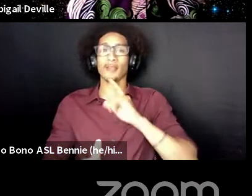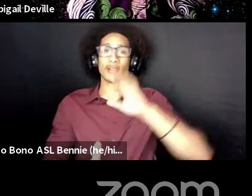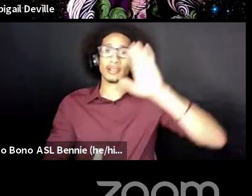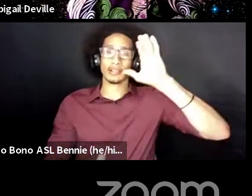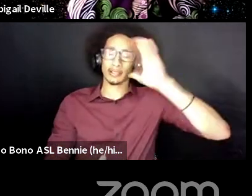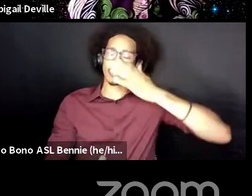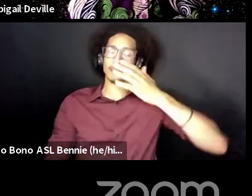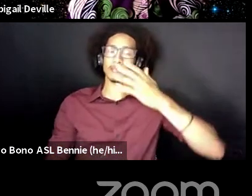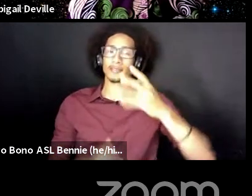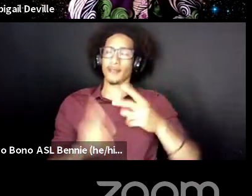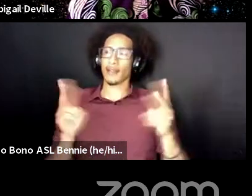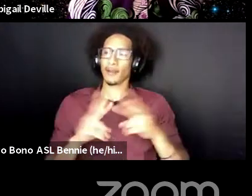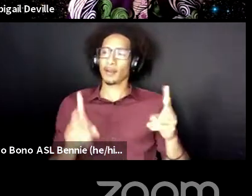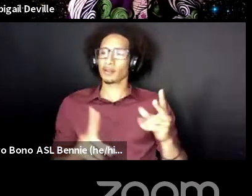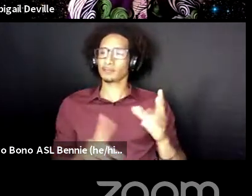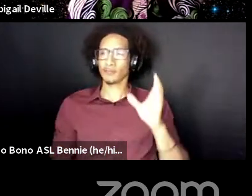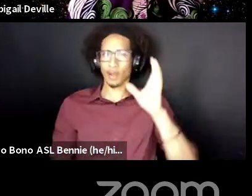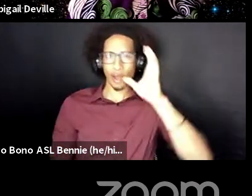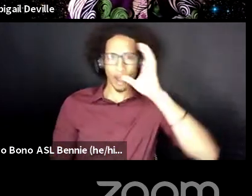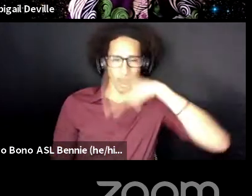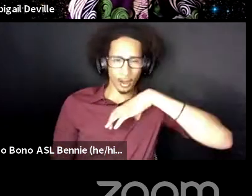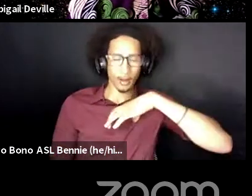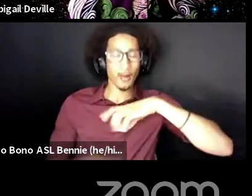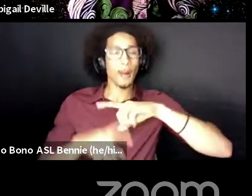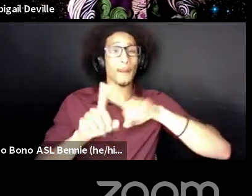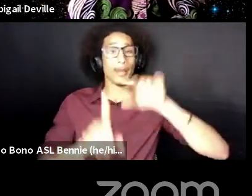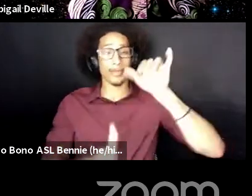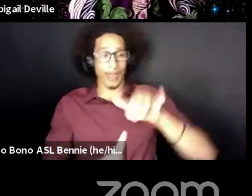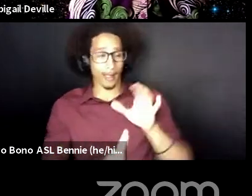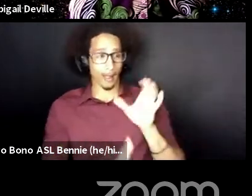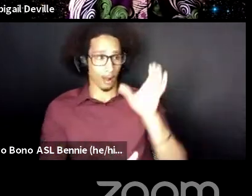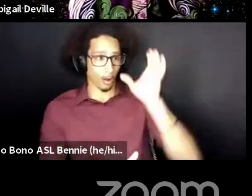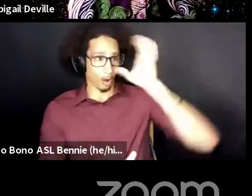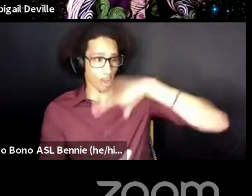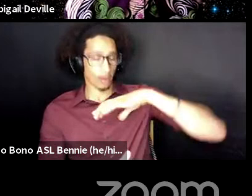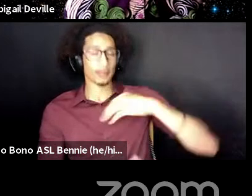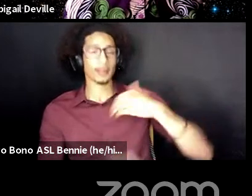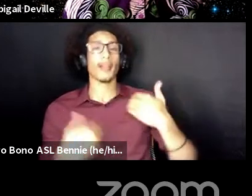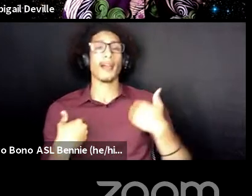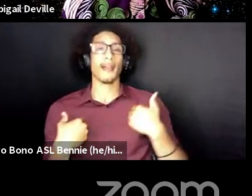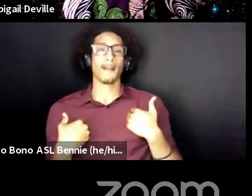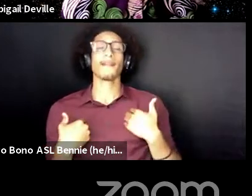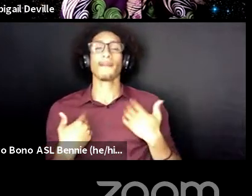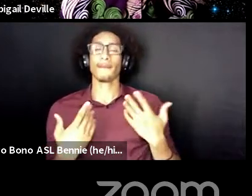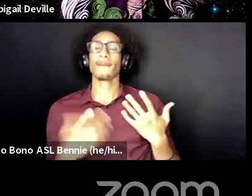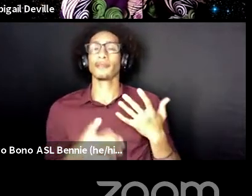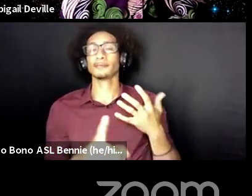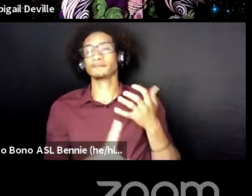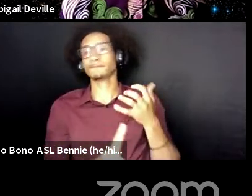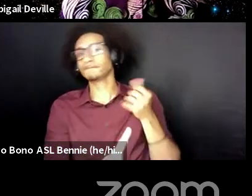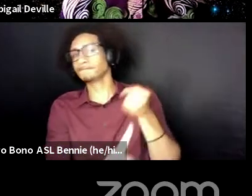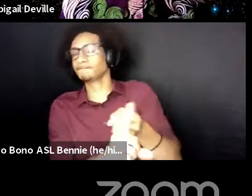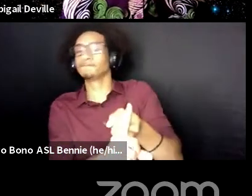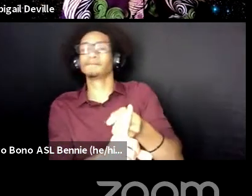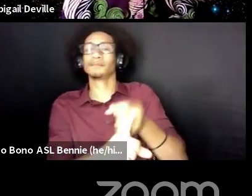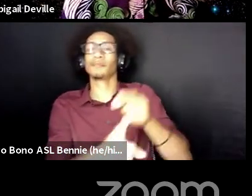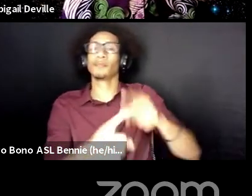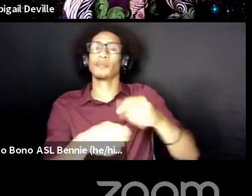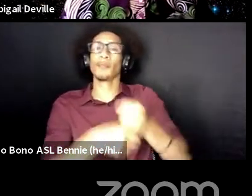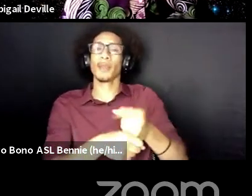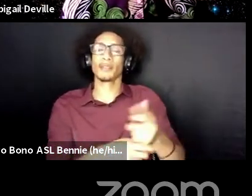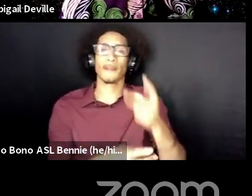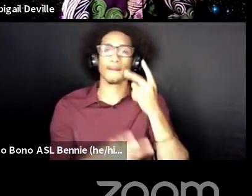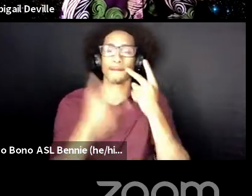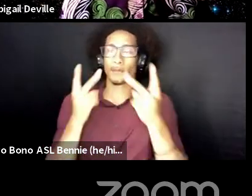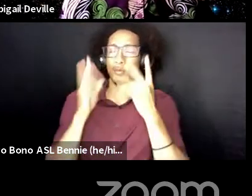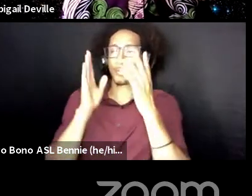that uncanniness maybe has the power to, I hope, to make the viewer think twice when they see that